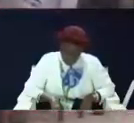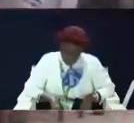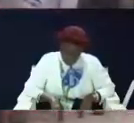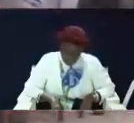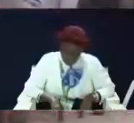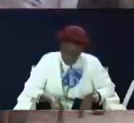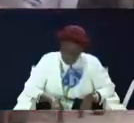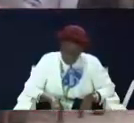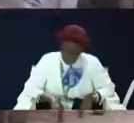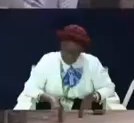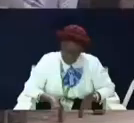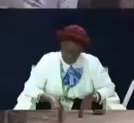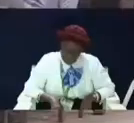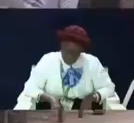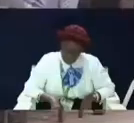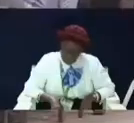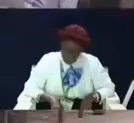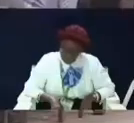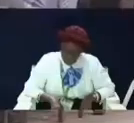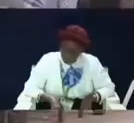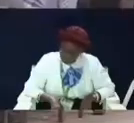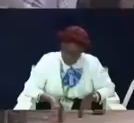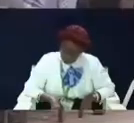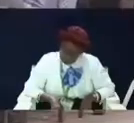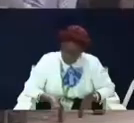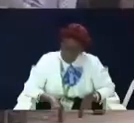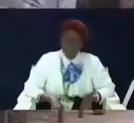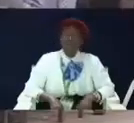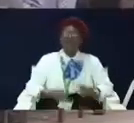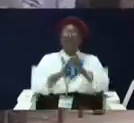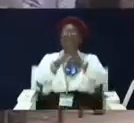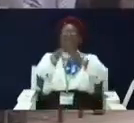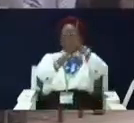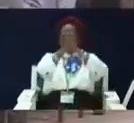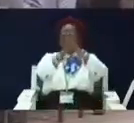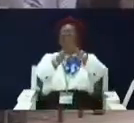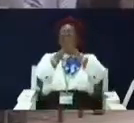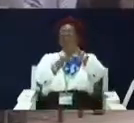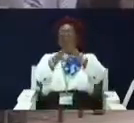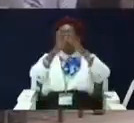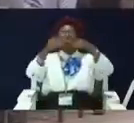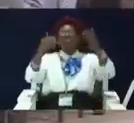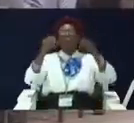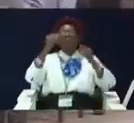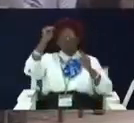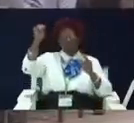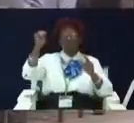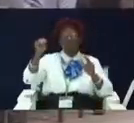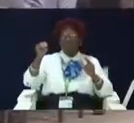breakthrough. Please give him a major